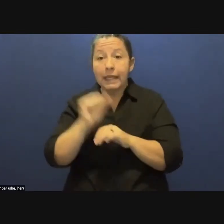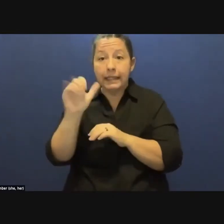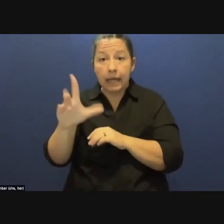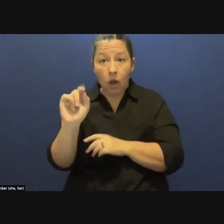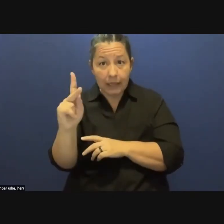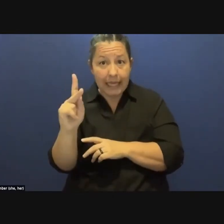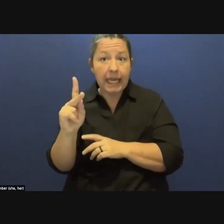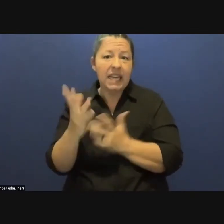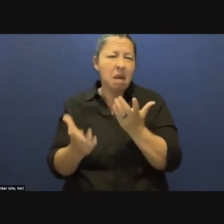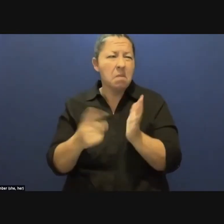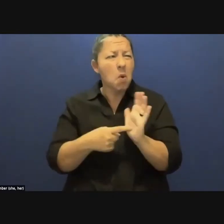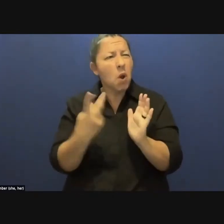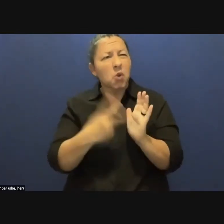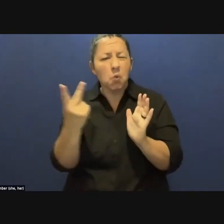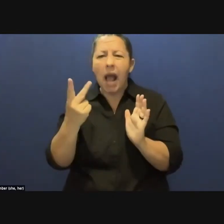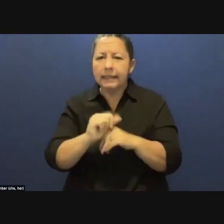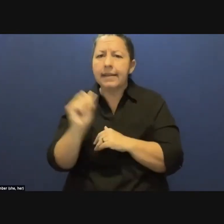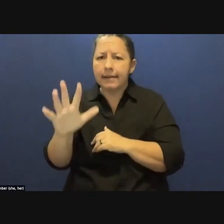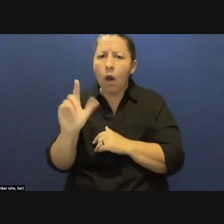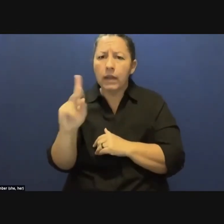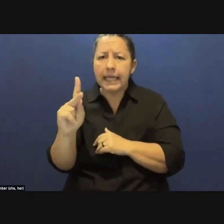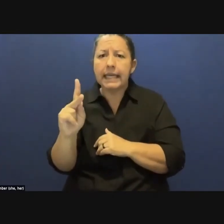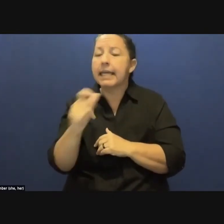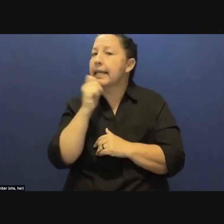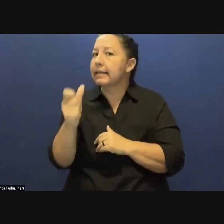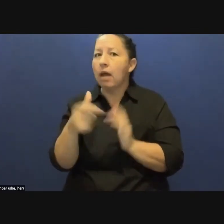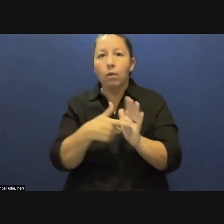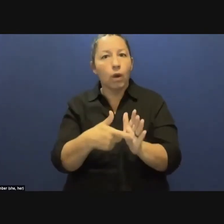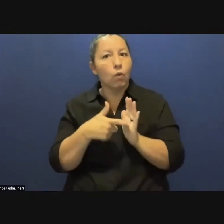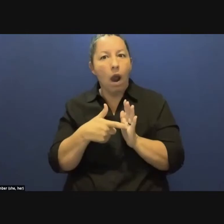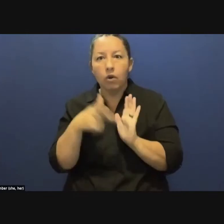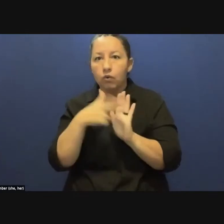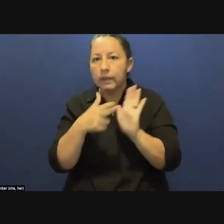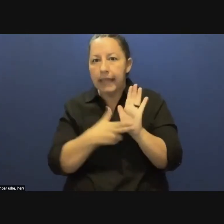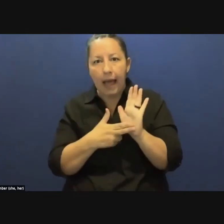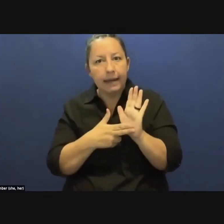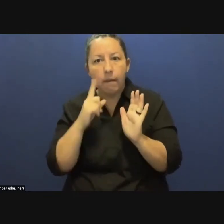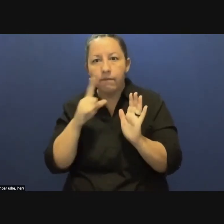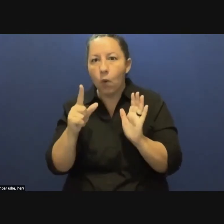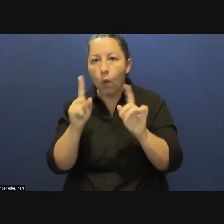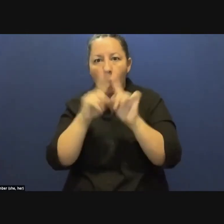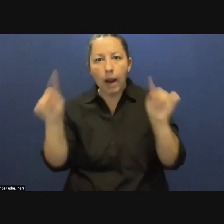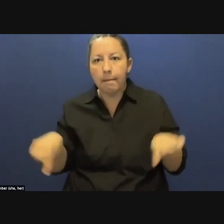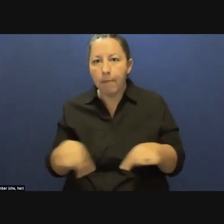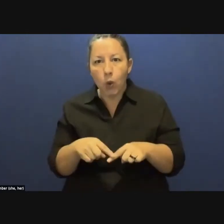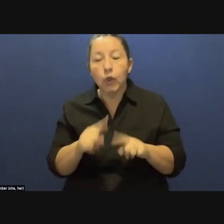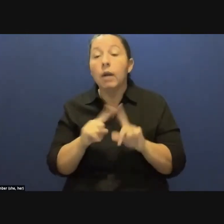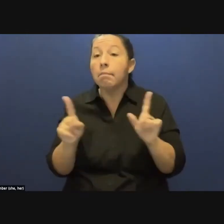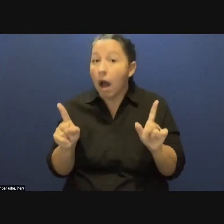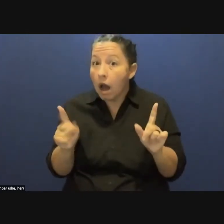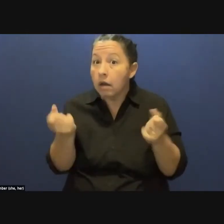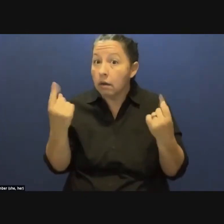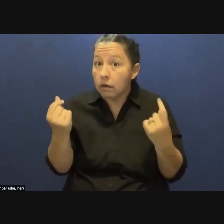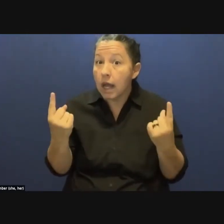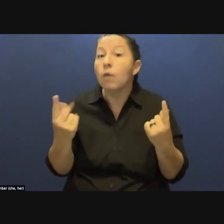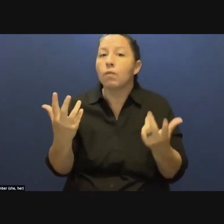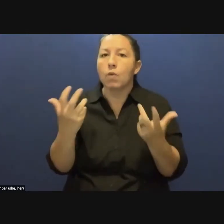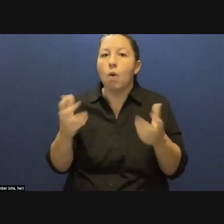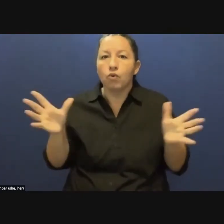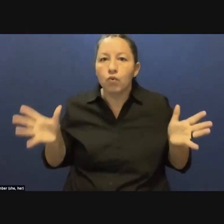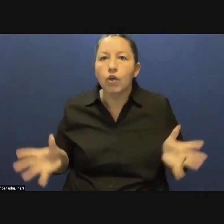once or twice, and it's not required to sign up for a poster, but we really want to